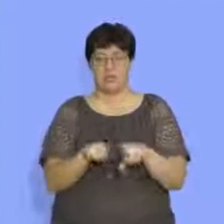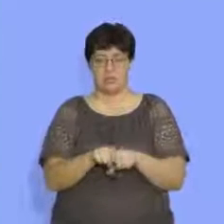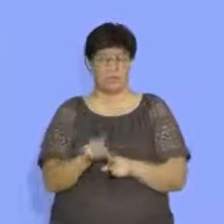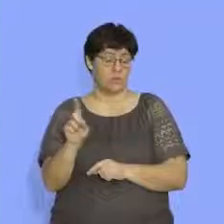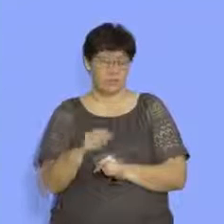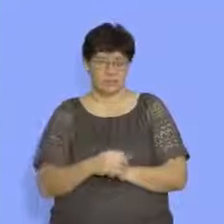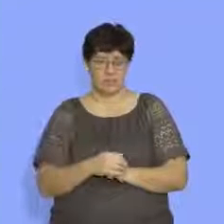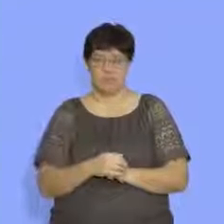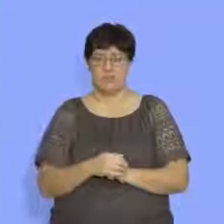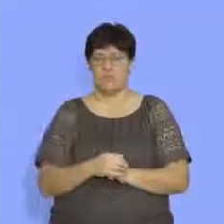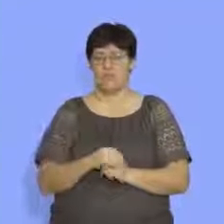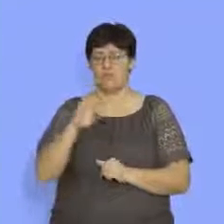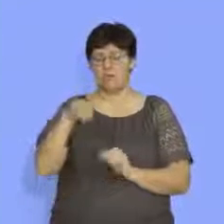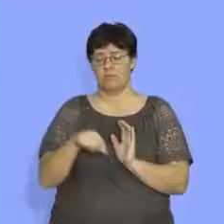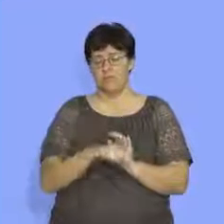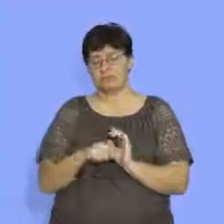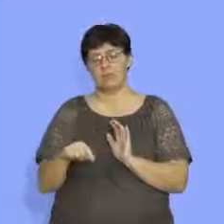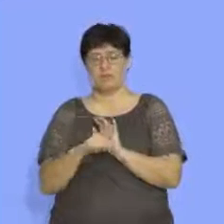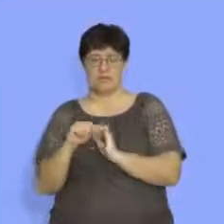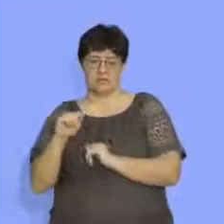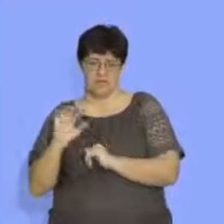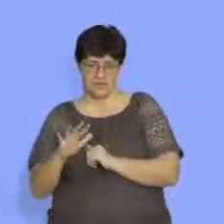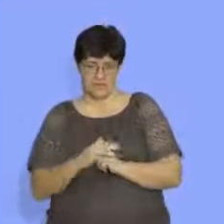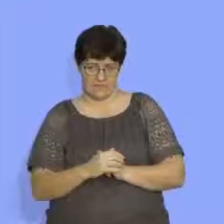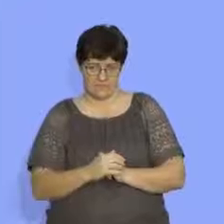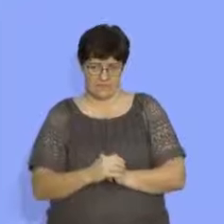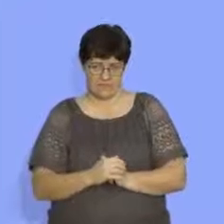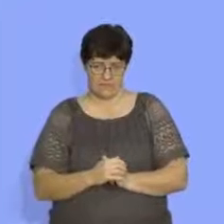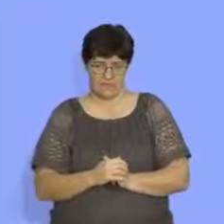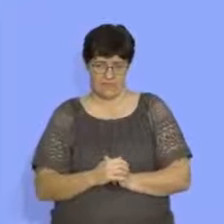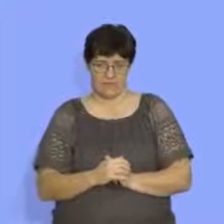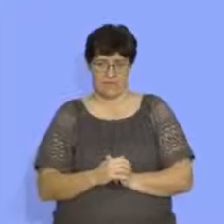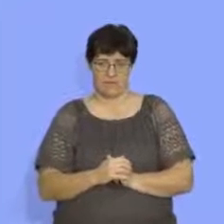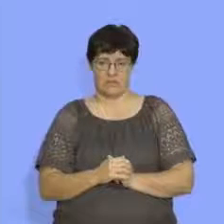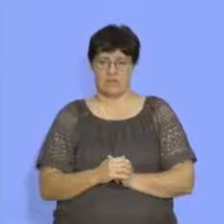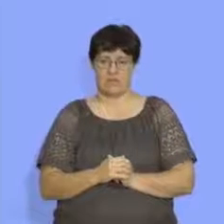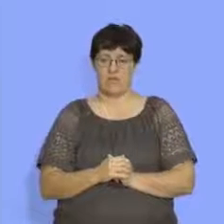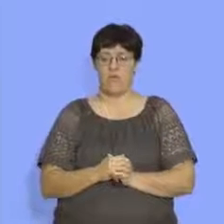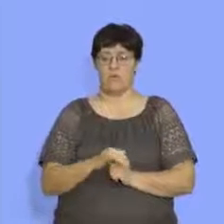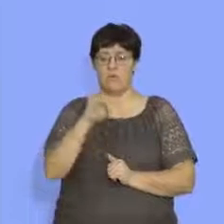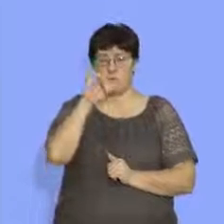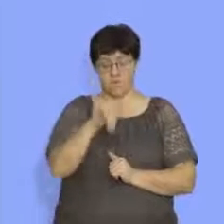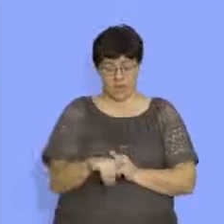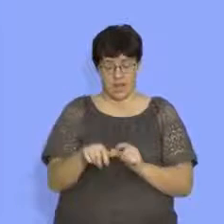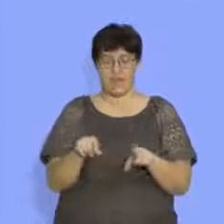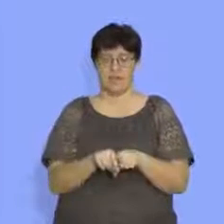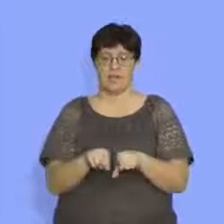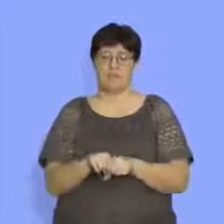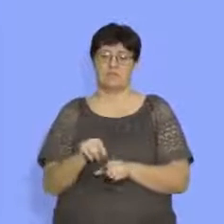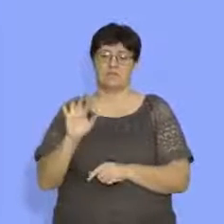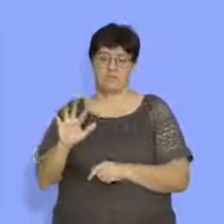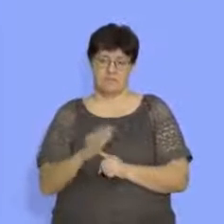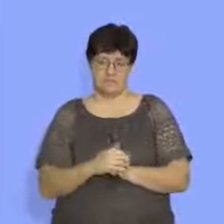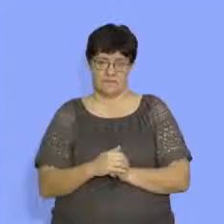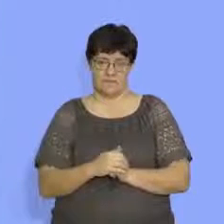y equals to 14 minus 19 will give me negative 5, and then it